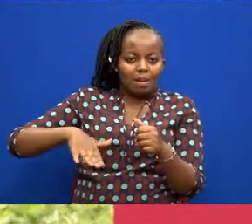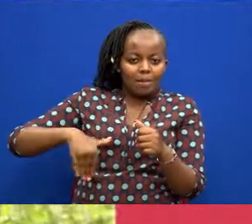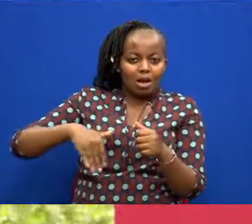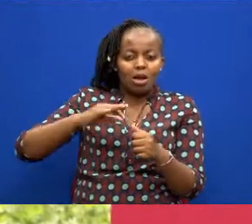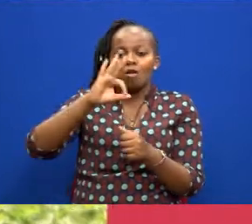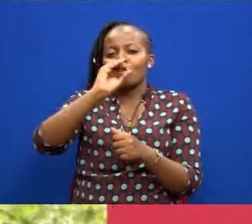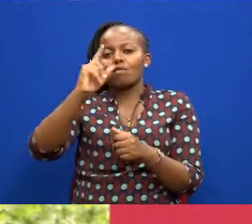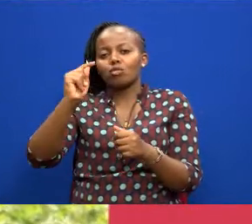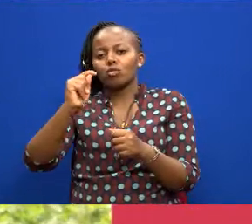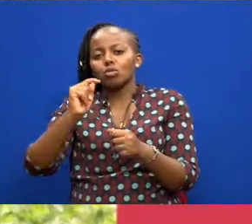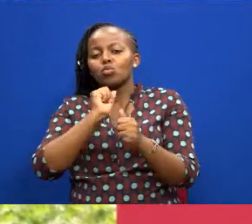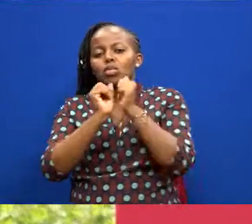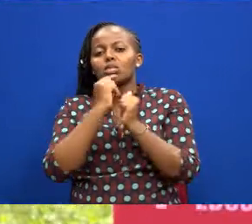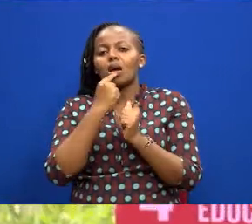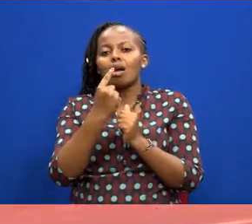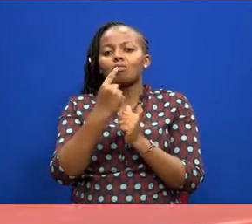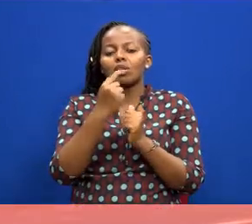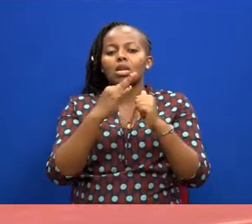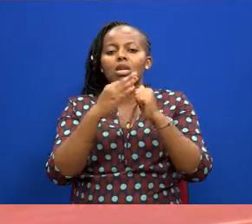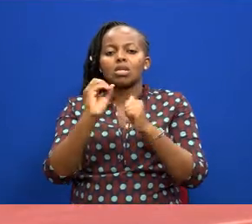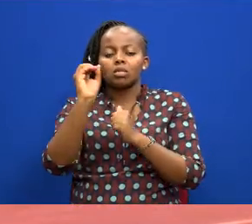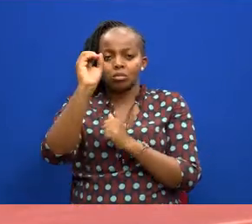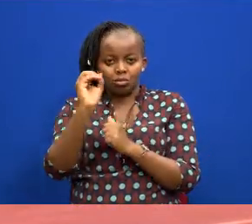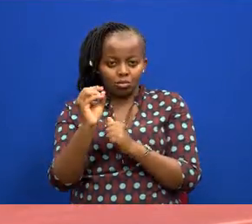of 120 degrees behind the knees.